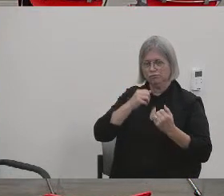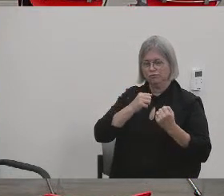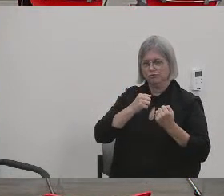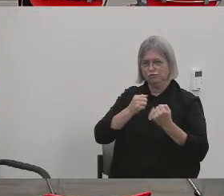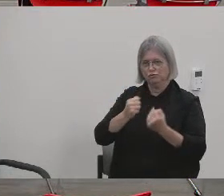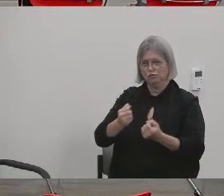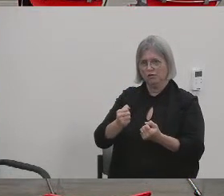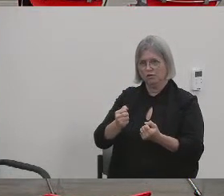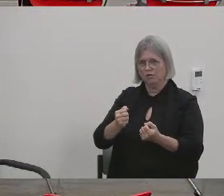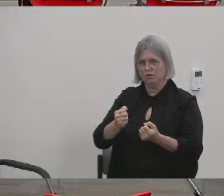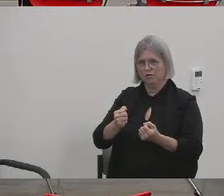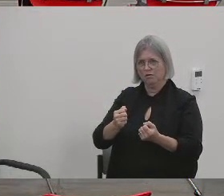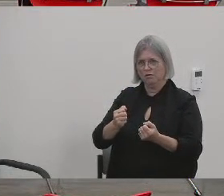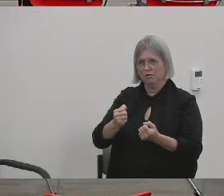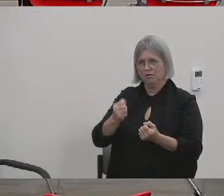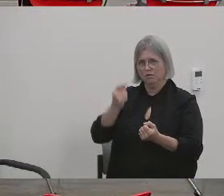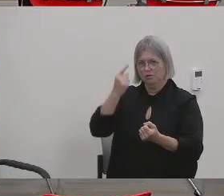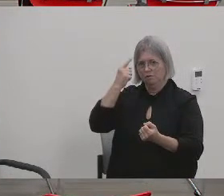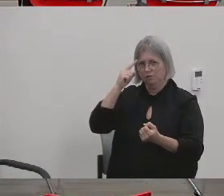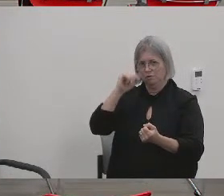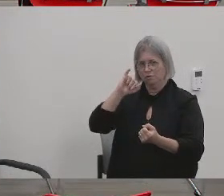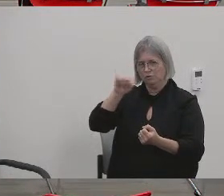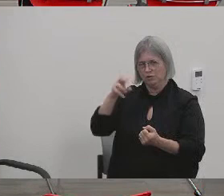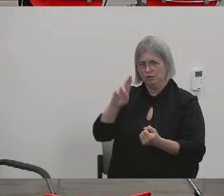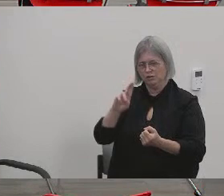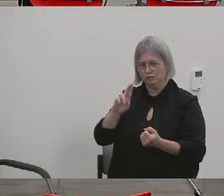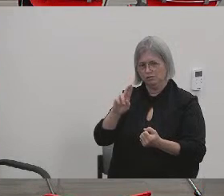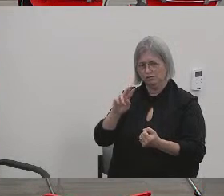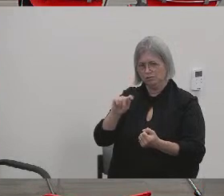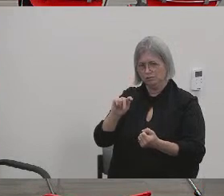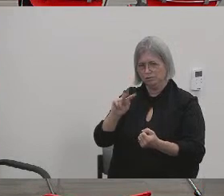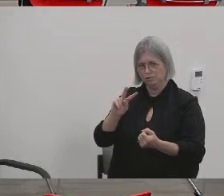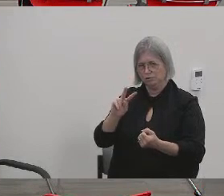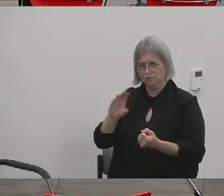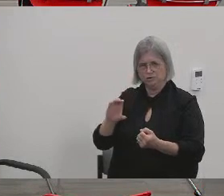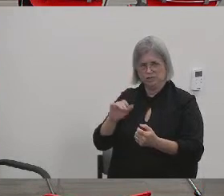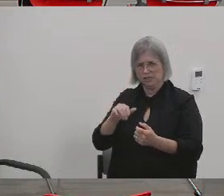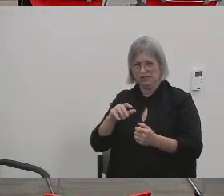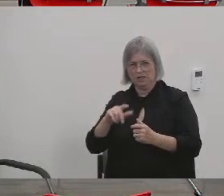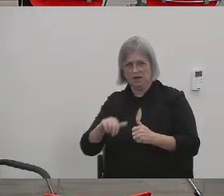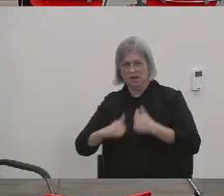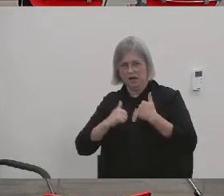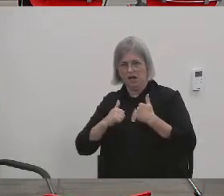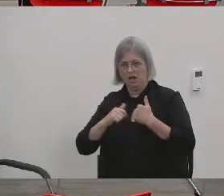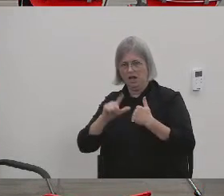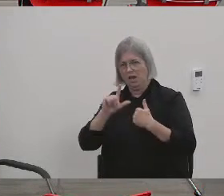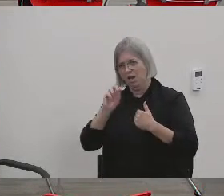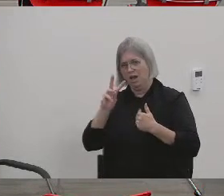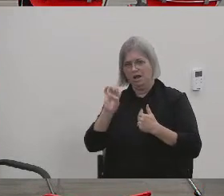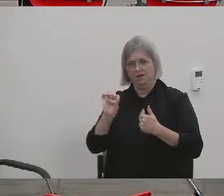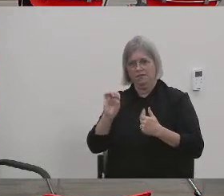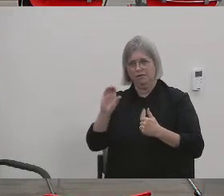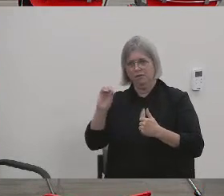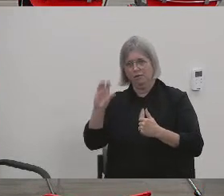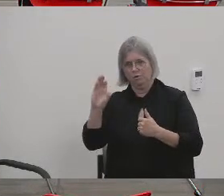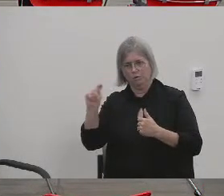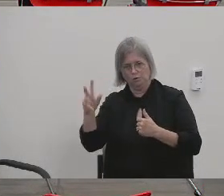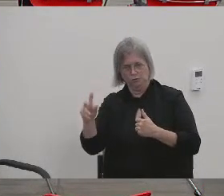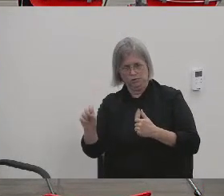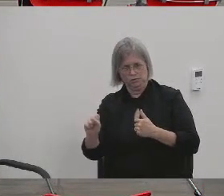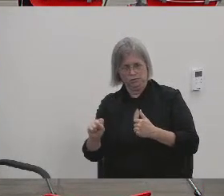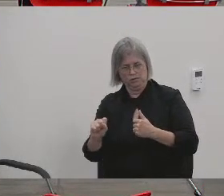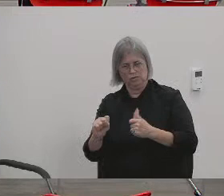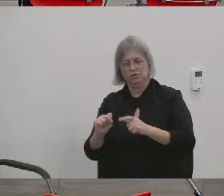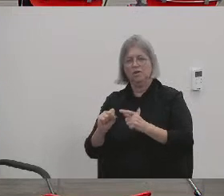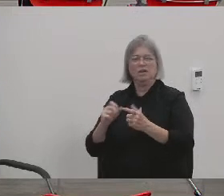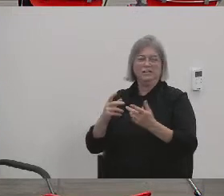JROTC, right? That's Live Oaks. And then parents are driving to Kalahari? It's either or. It